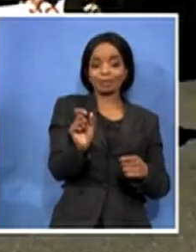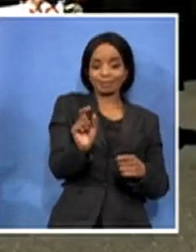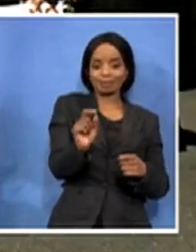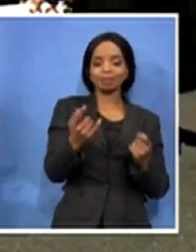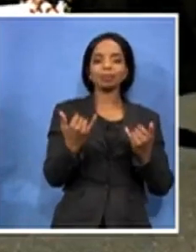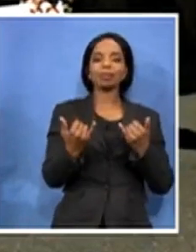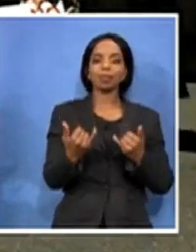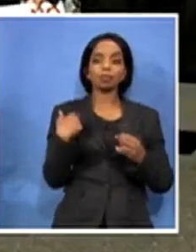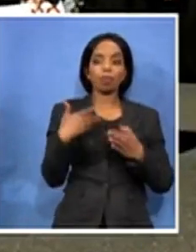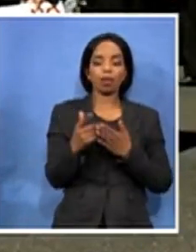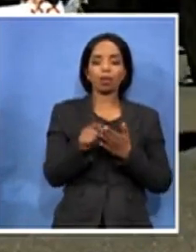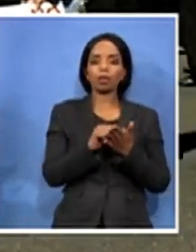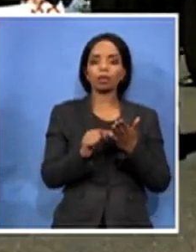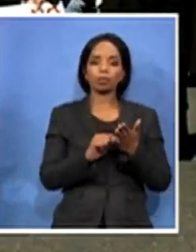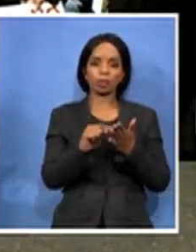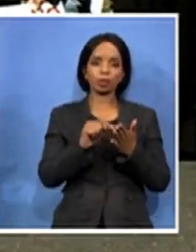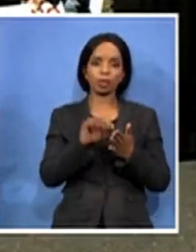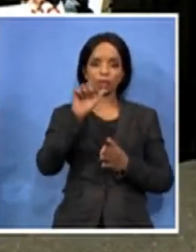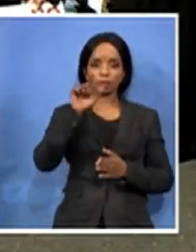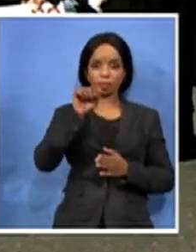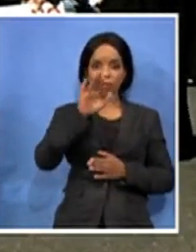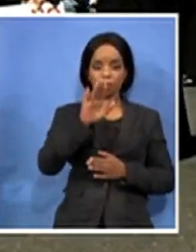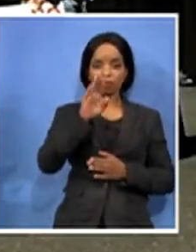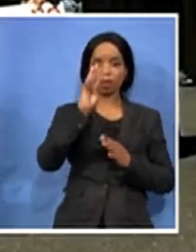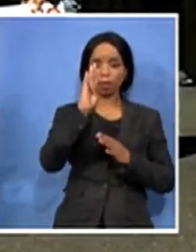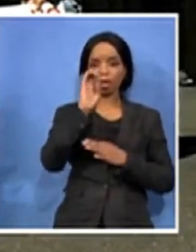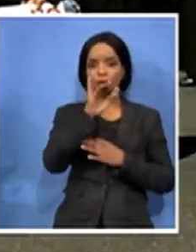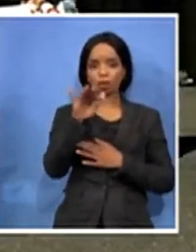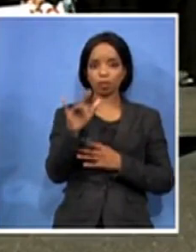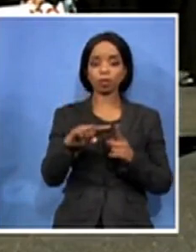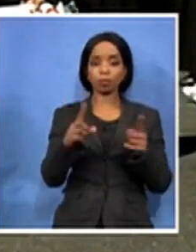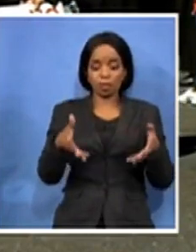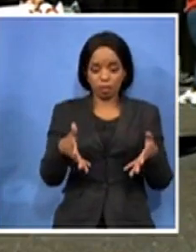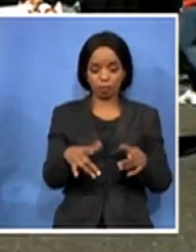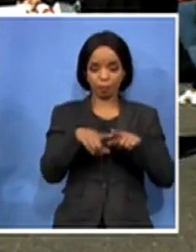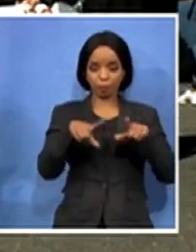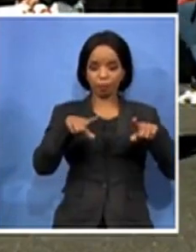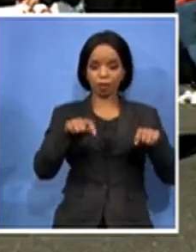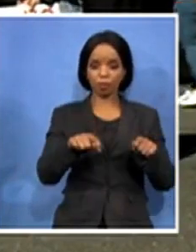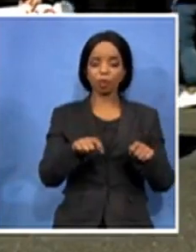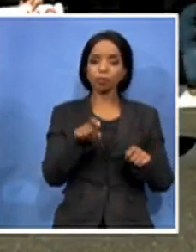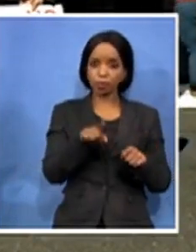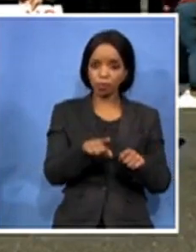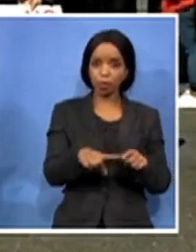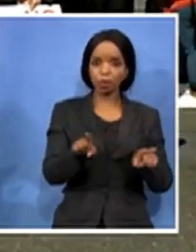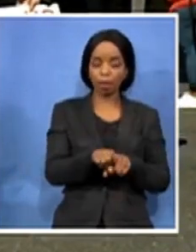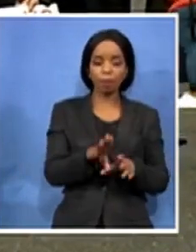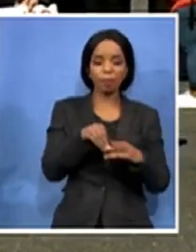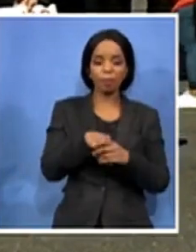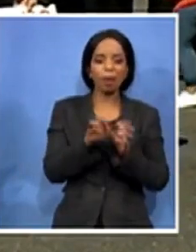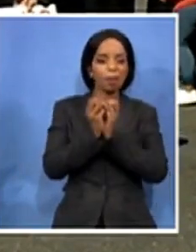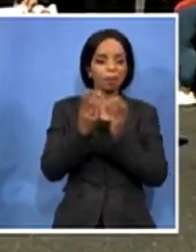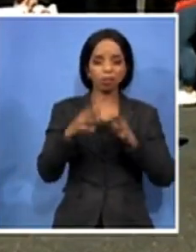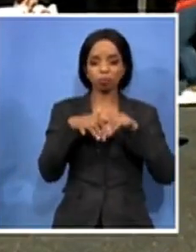George's Cathedral, the cathedral itself having been home to various protests over the years, all the way back to the dark days